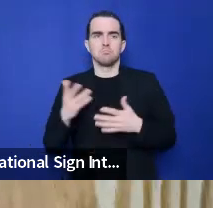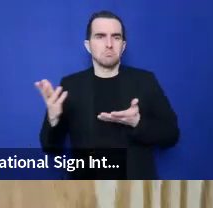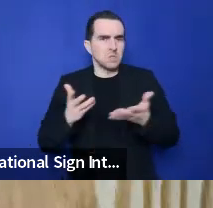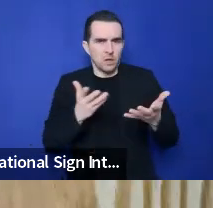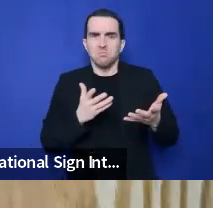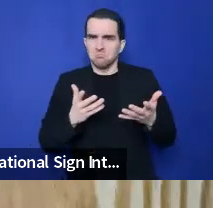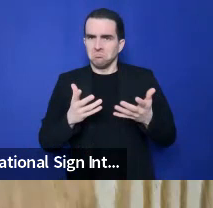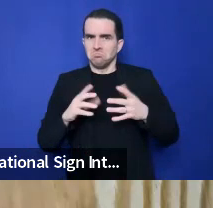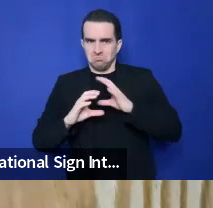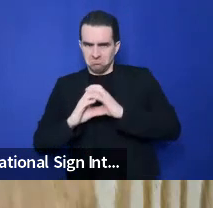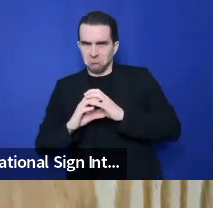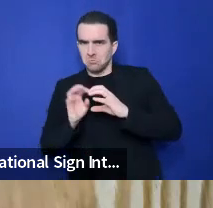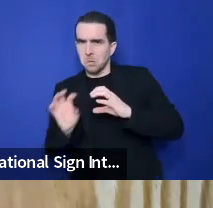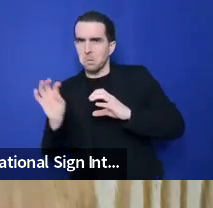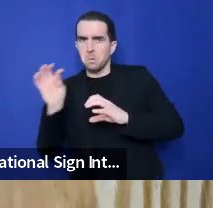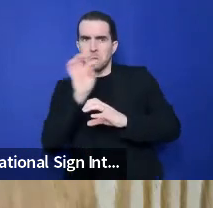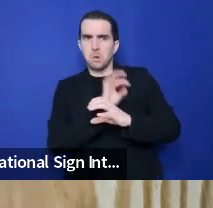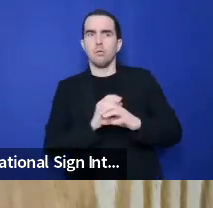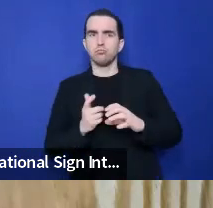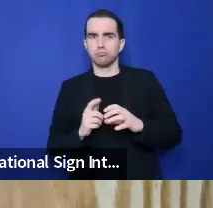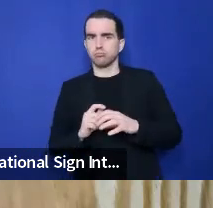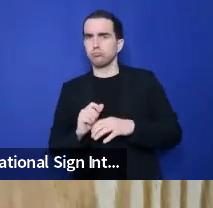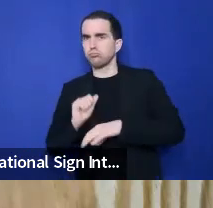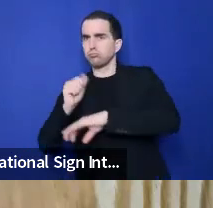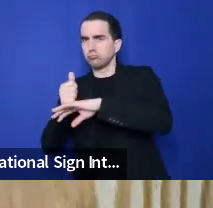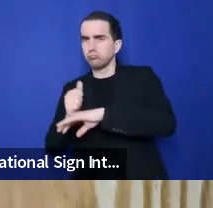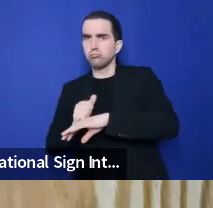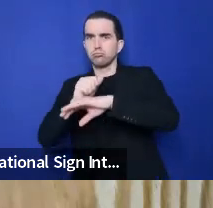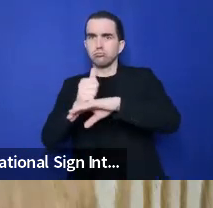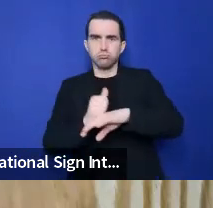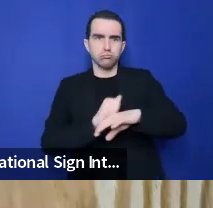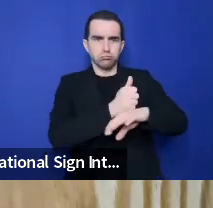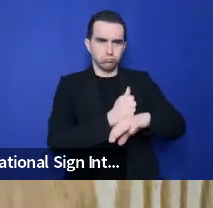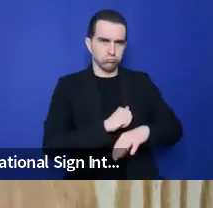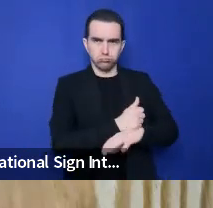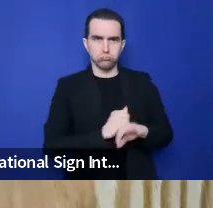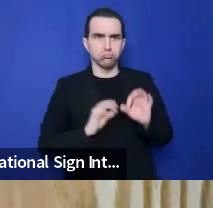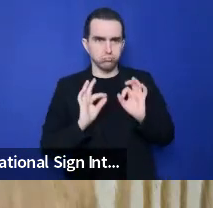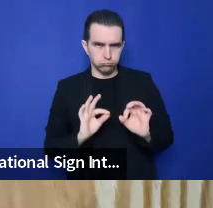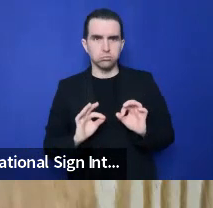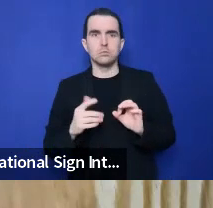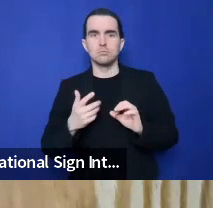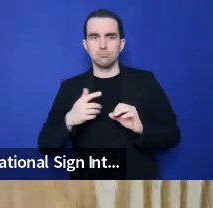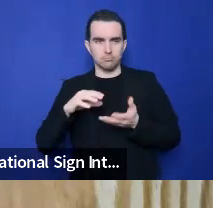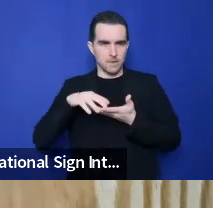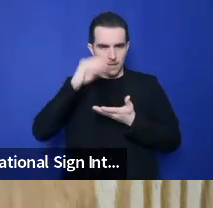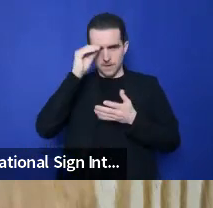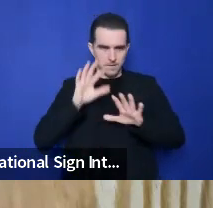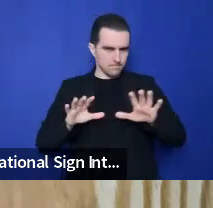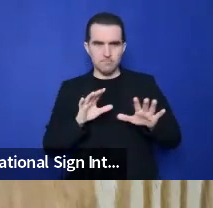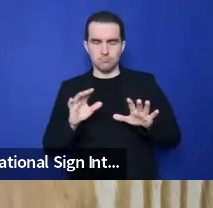on developing Aged Care National Strategic Plan. And I just want to emphasize that this, the preparation of this plan